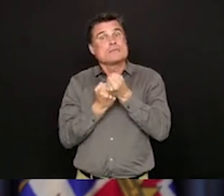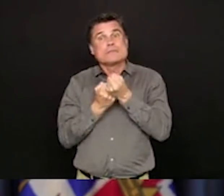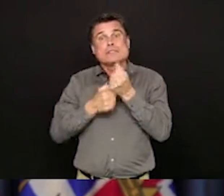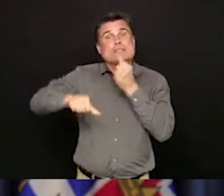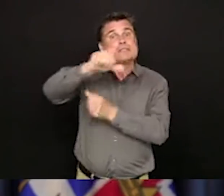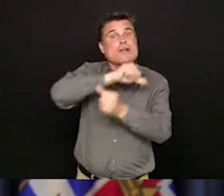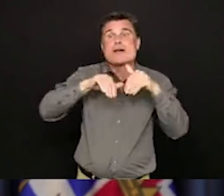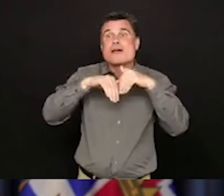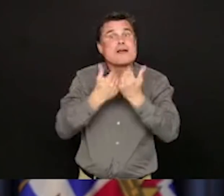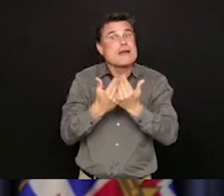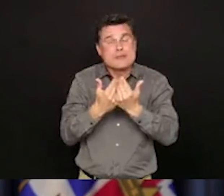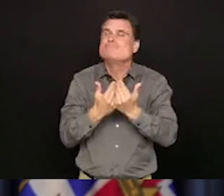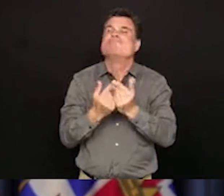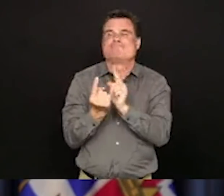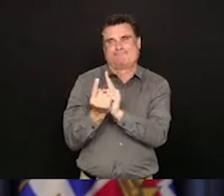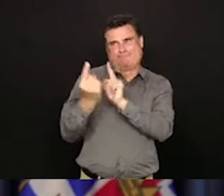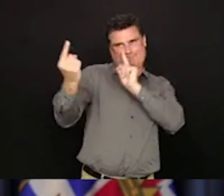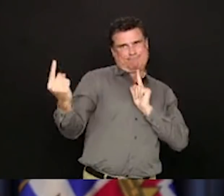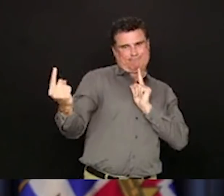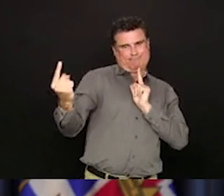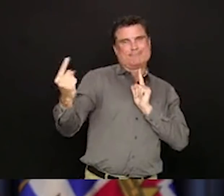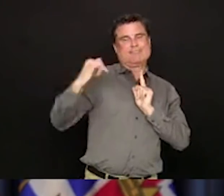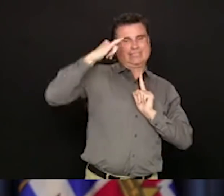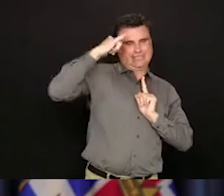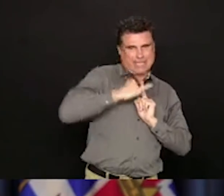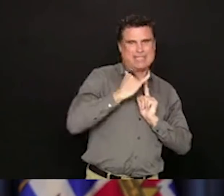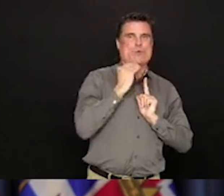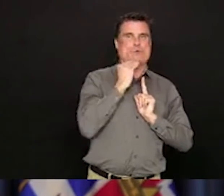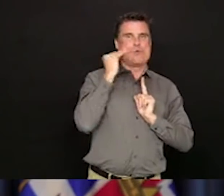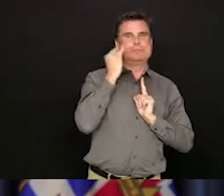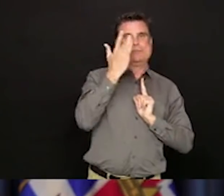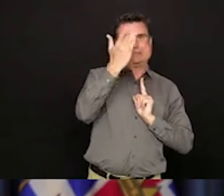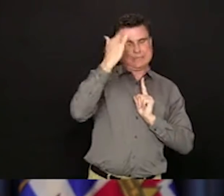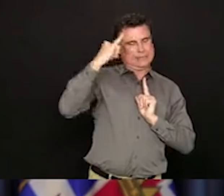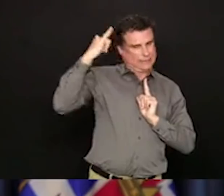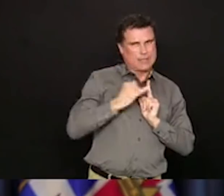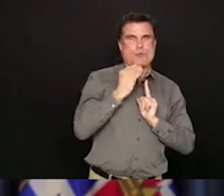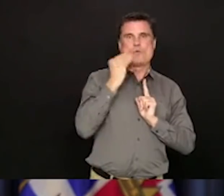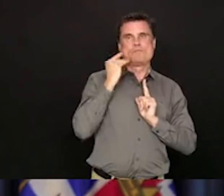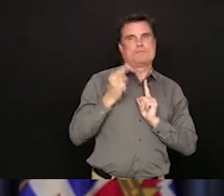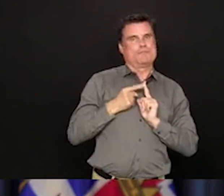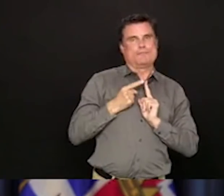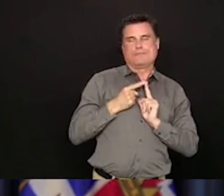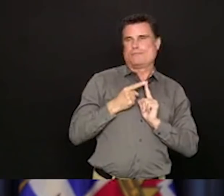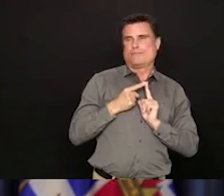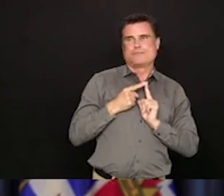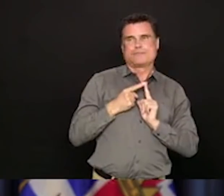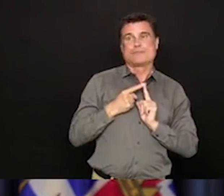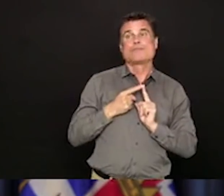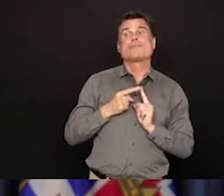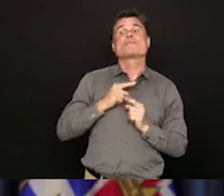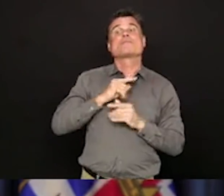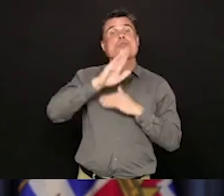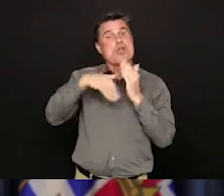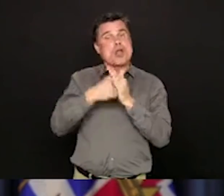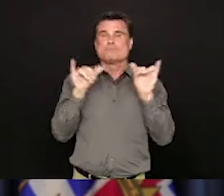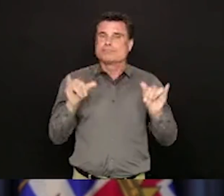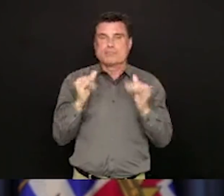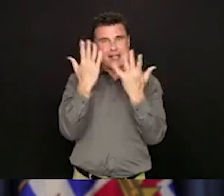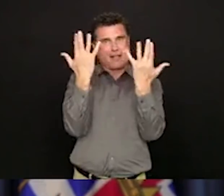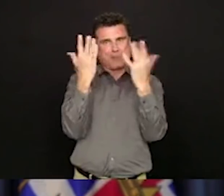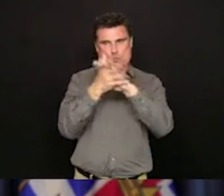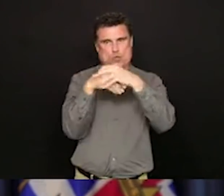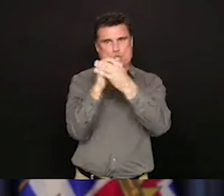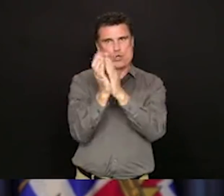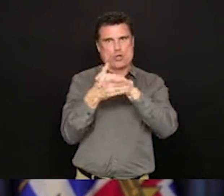but most importantly, staying home when you're sick. It's the key part. It may be the most important part of being 100% all